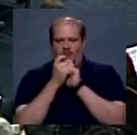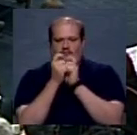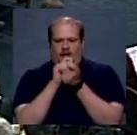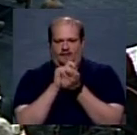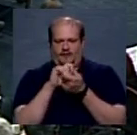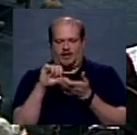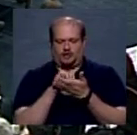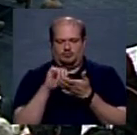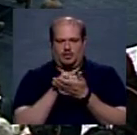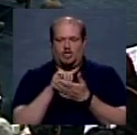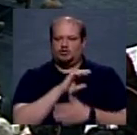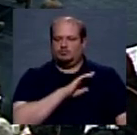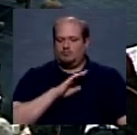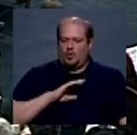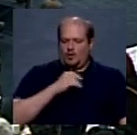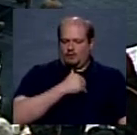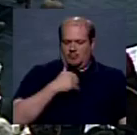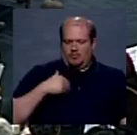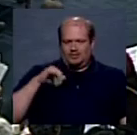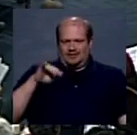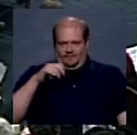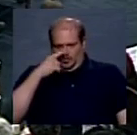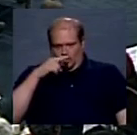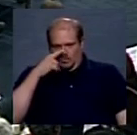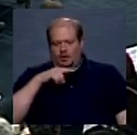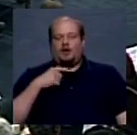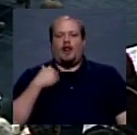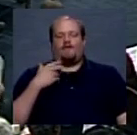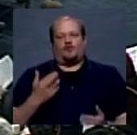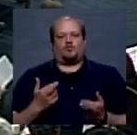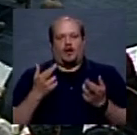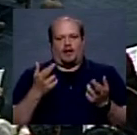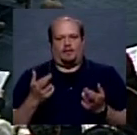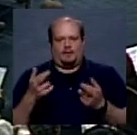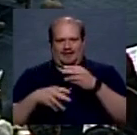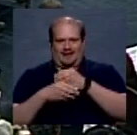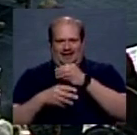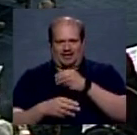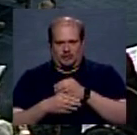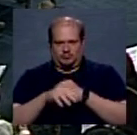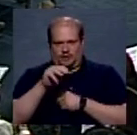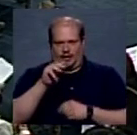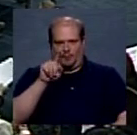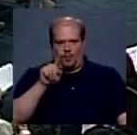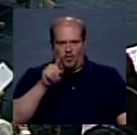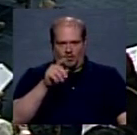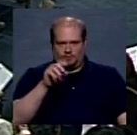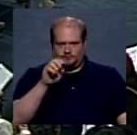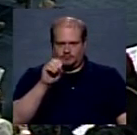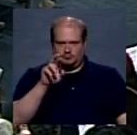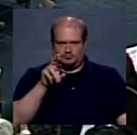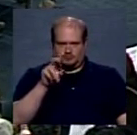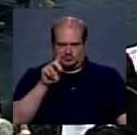page. Board members, if you would, there's a recommended addition of M1, an ordinance